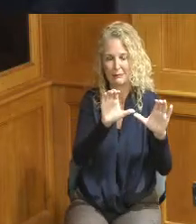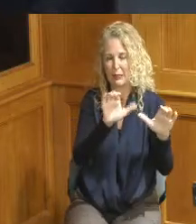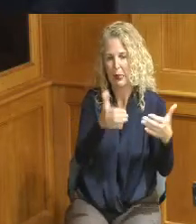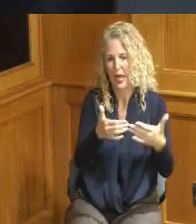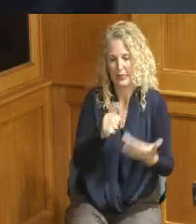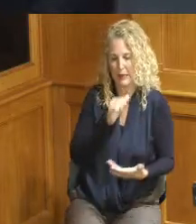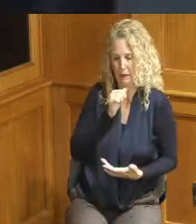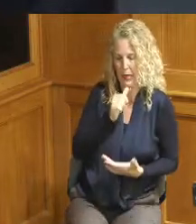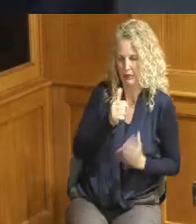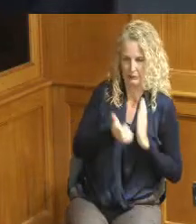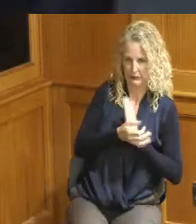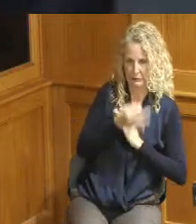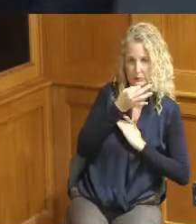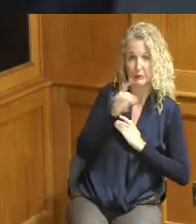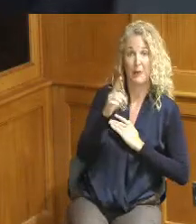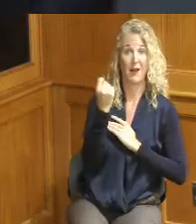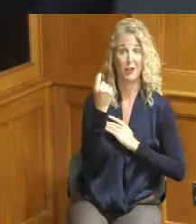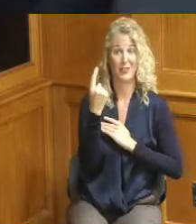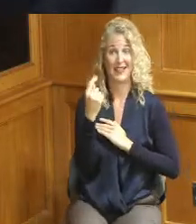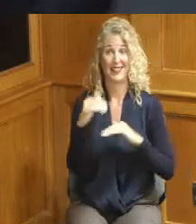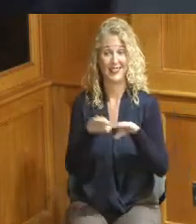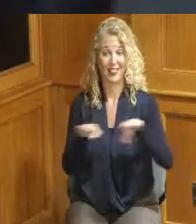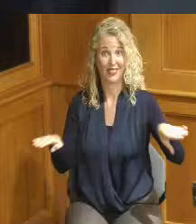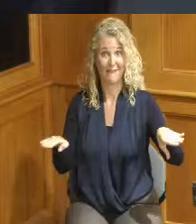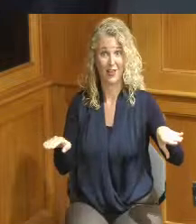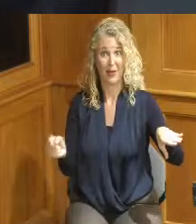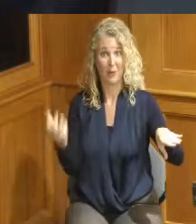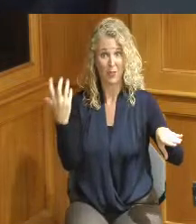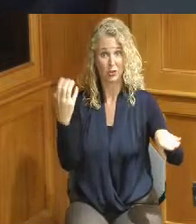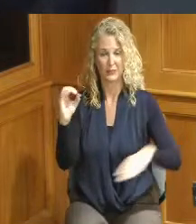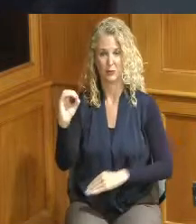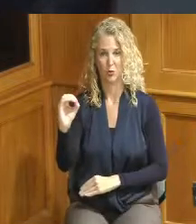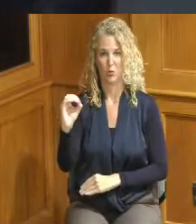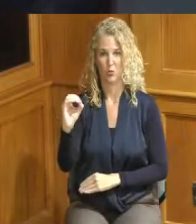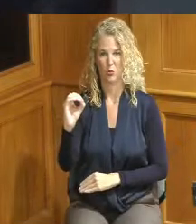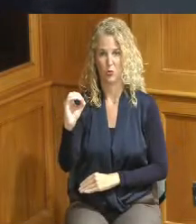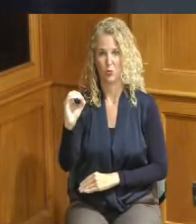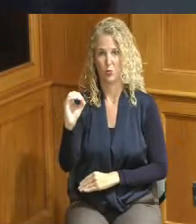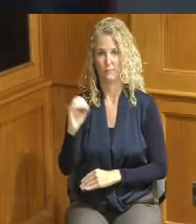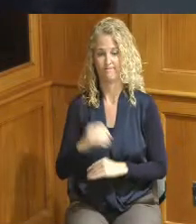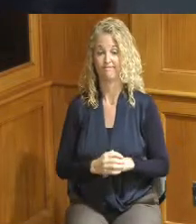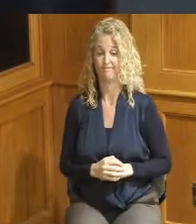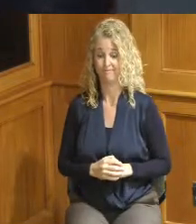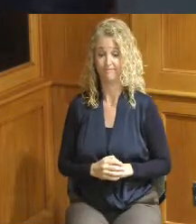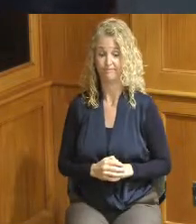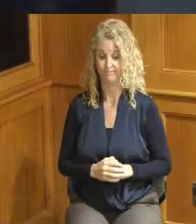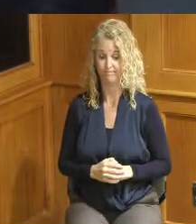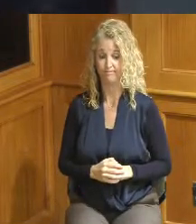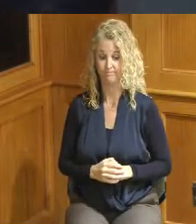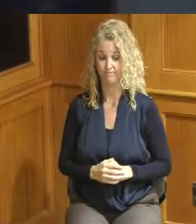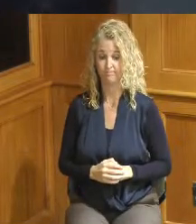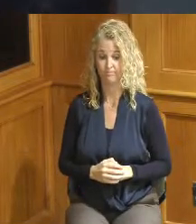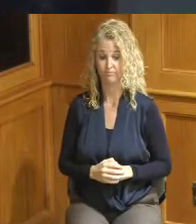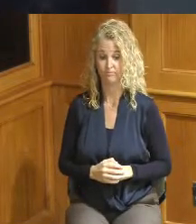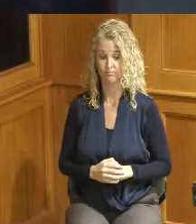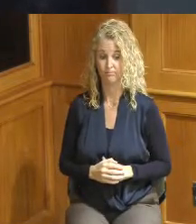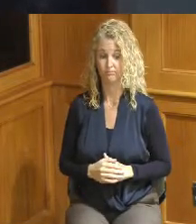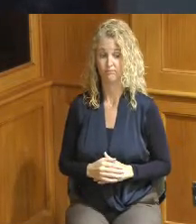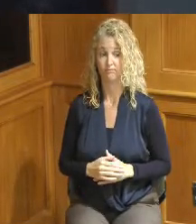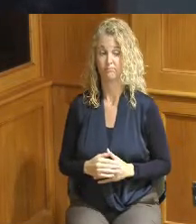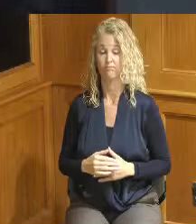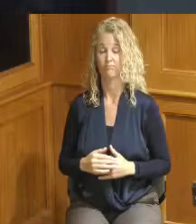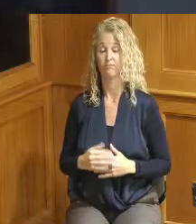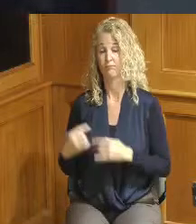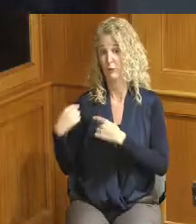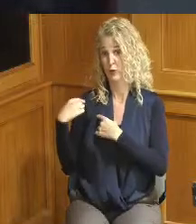the VOC level was 0, so there was no contaminants. But as in my talking